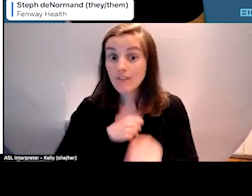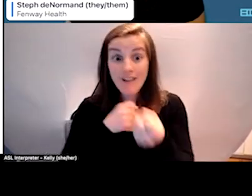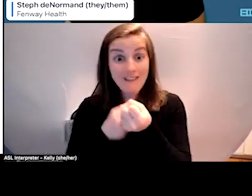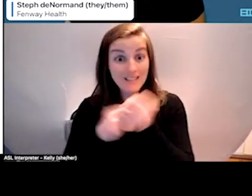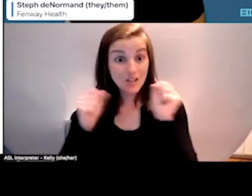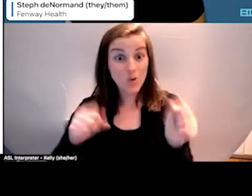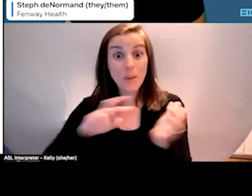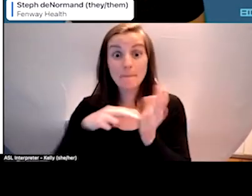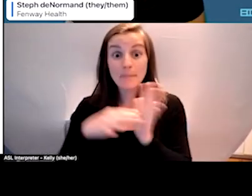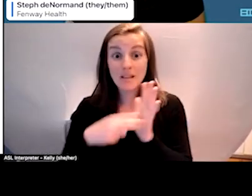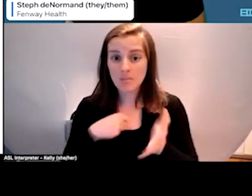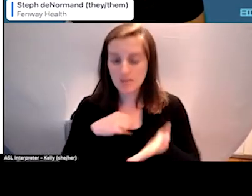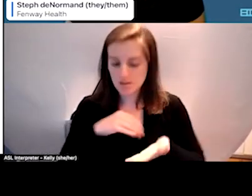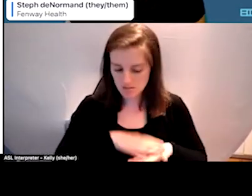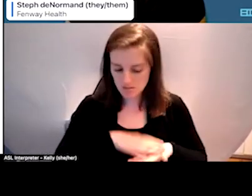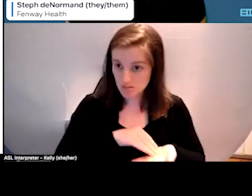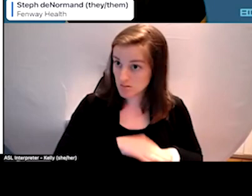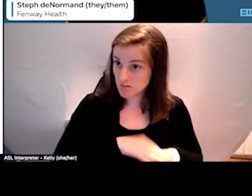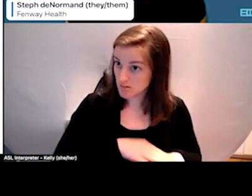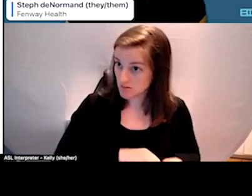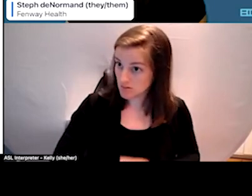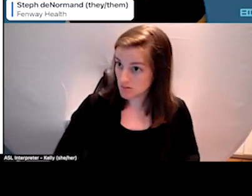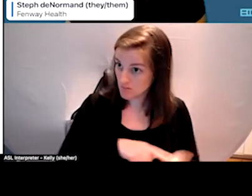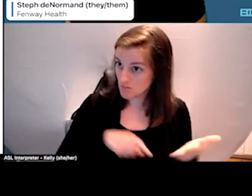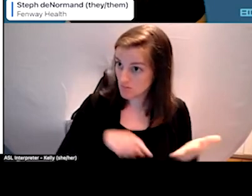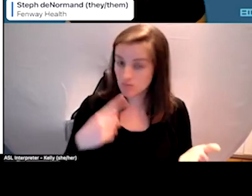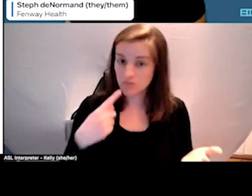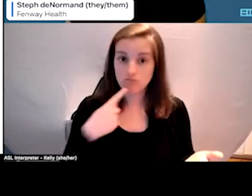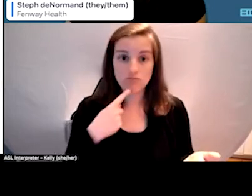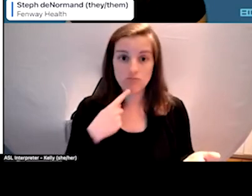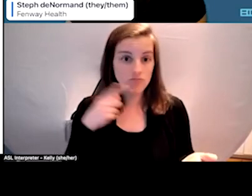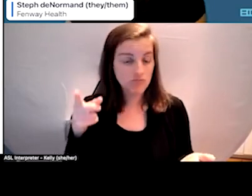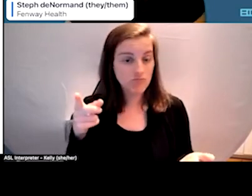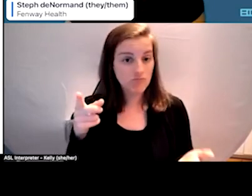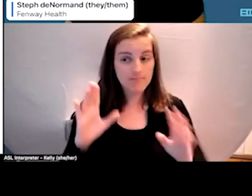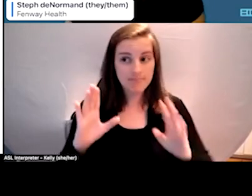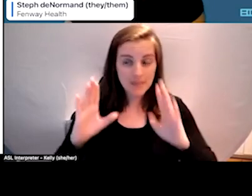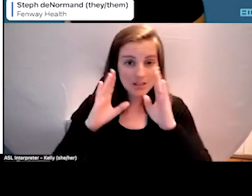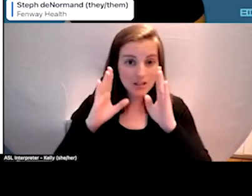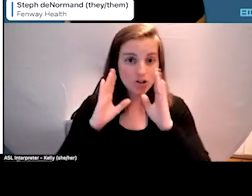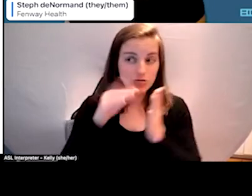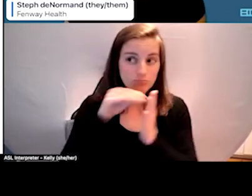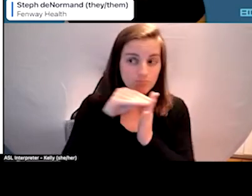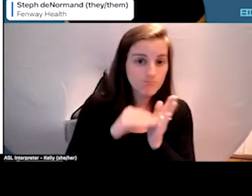track of what's being said and making sure that you're listening and paying attention and holding your provider